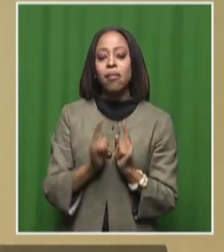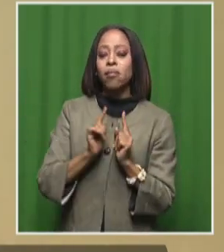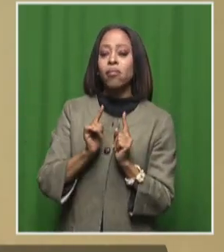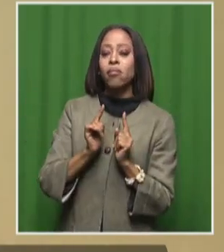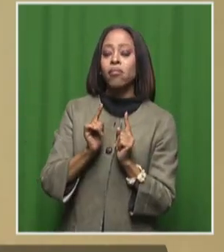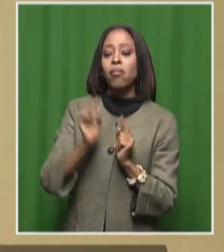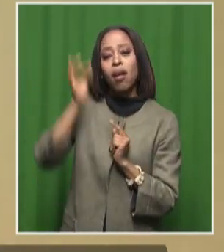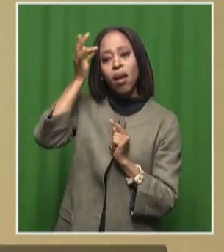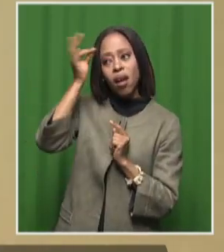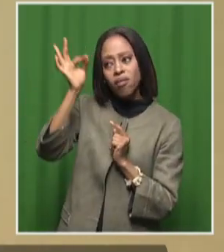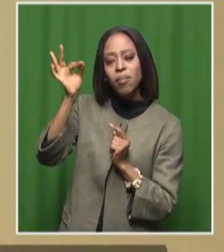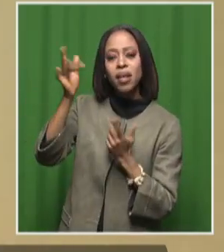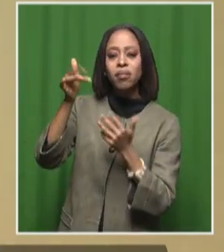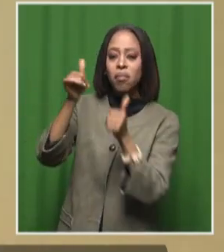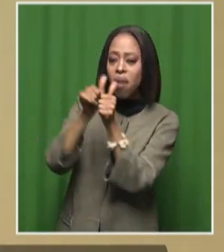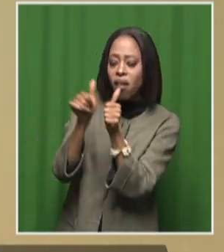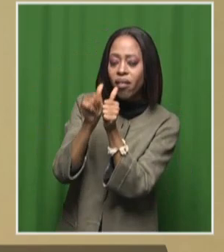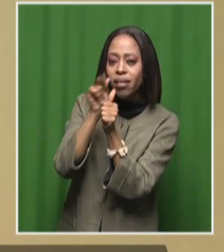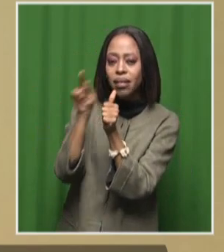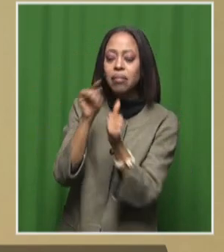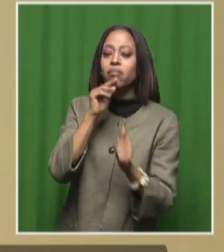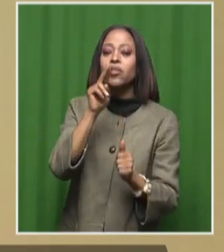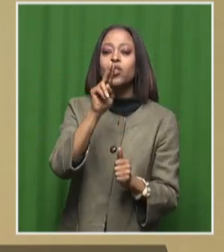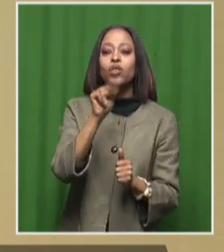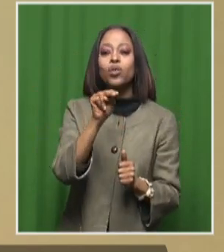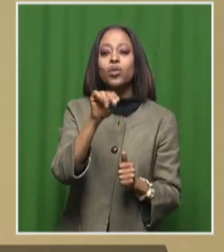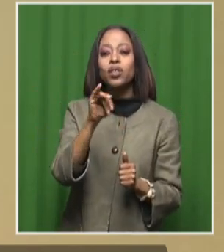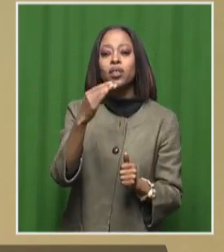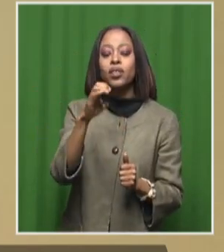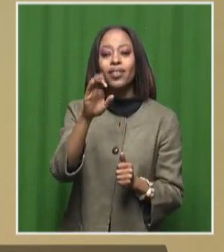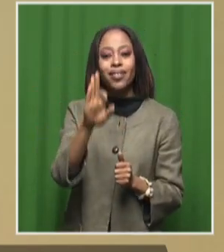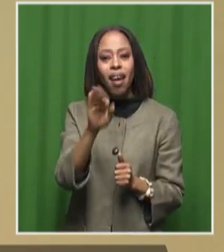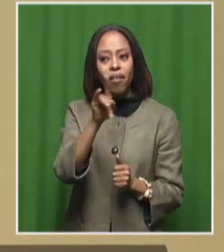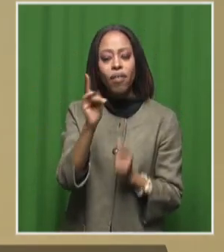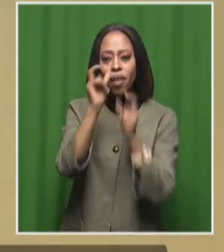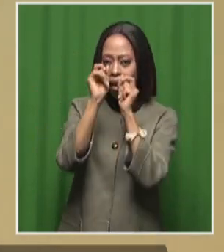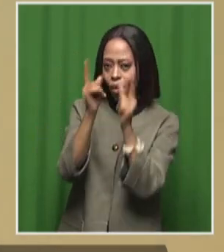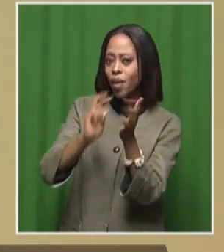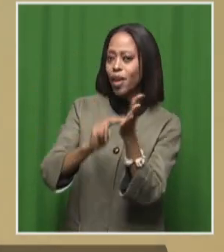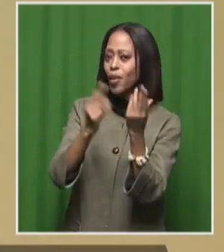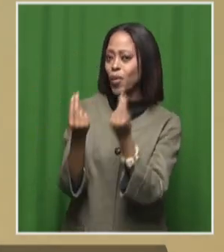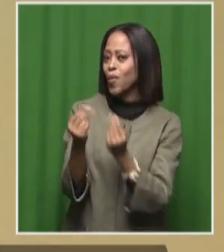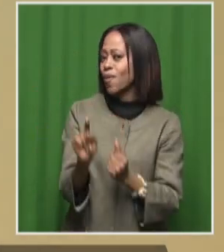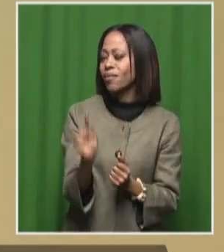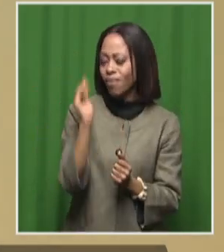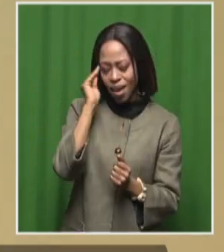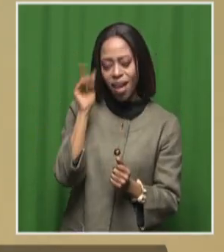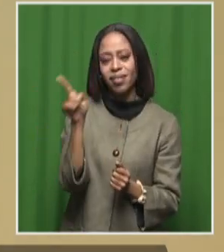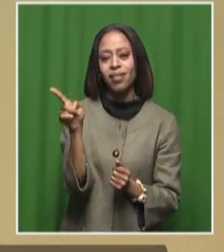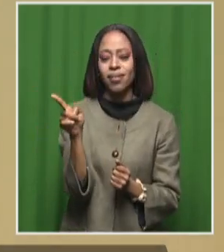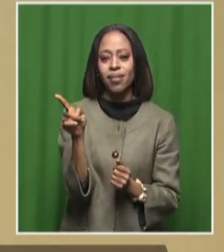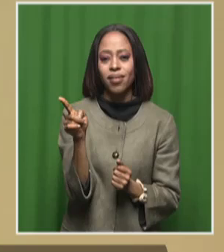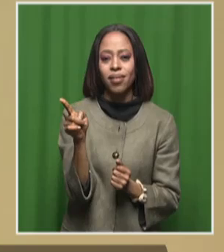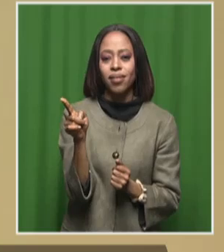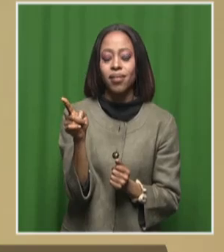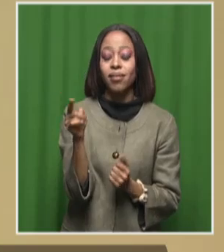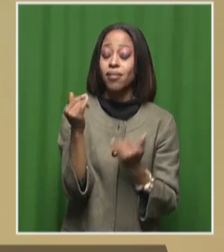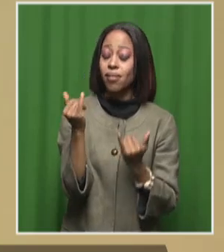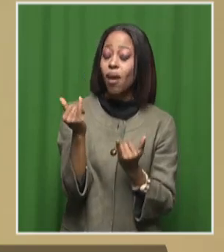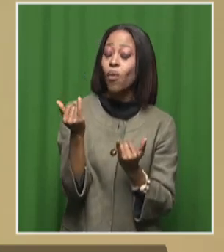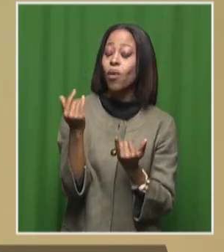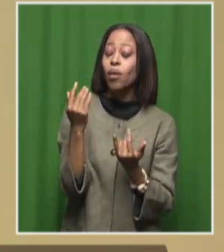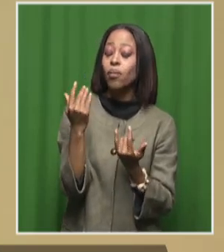Governments and partners, I'm talking about UNICEF, WHO, and Gavi, they know what to do. And what to do is,